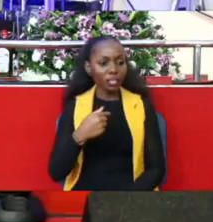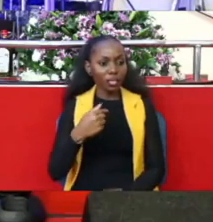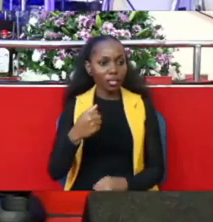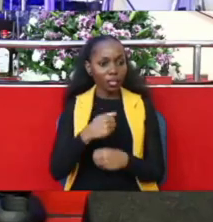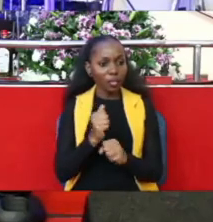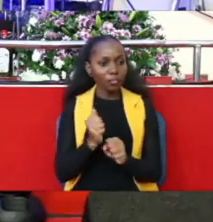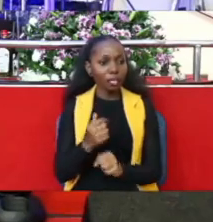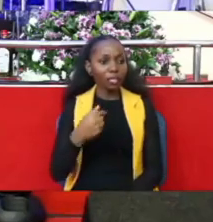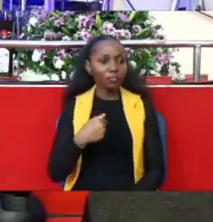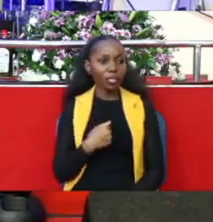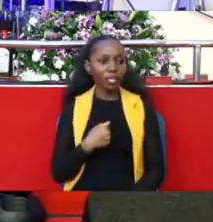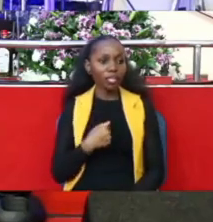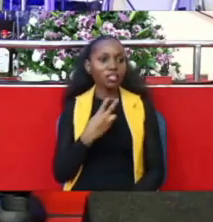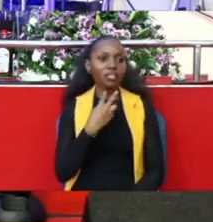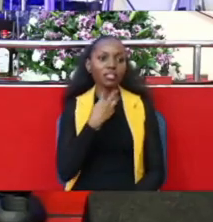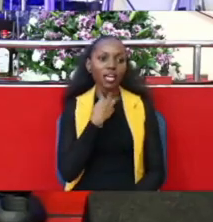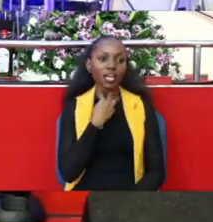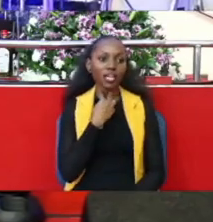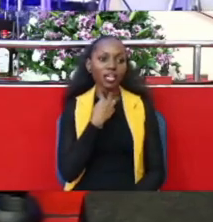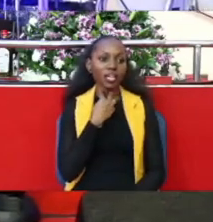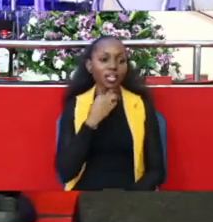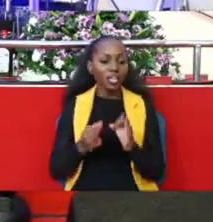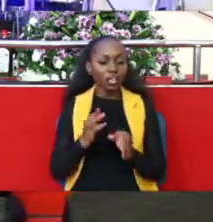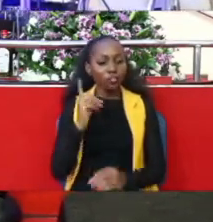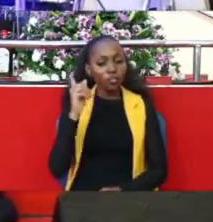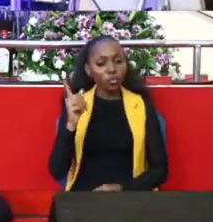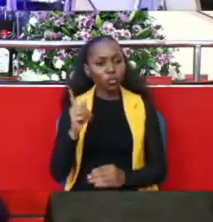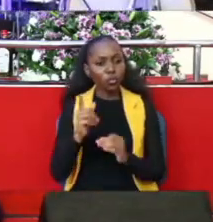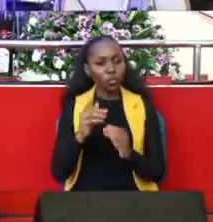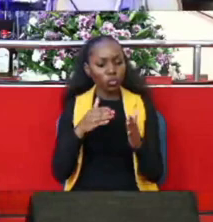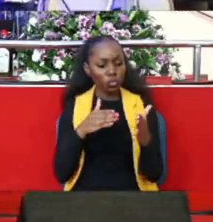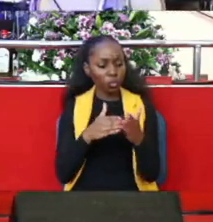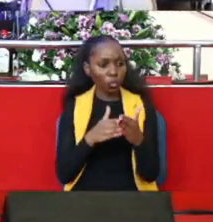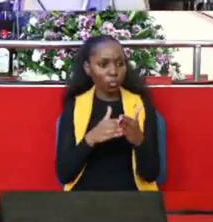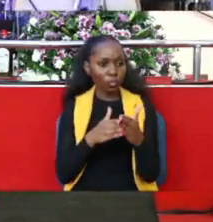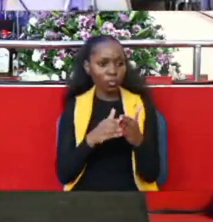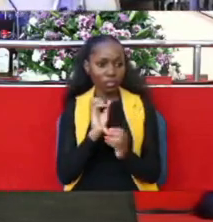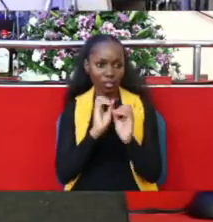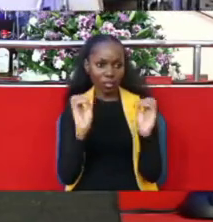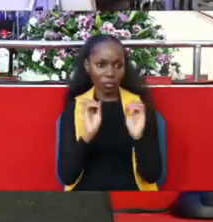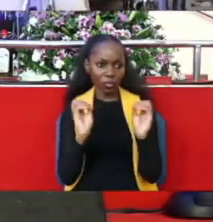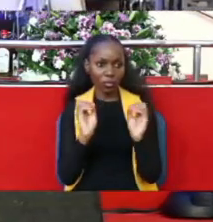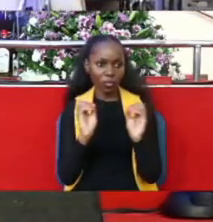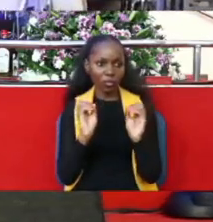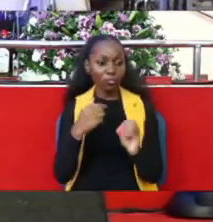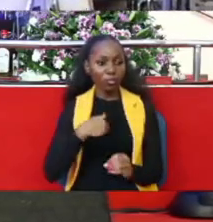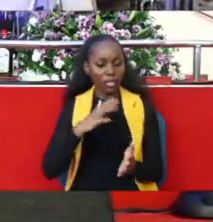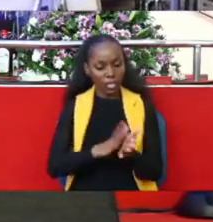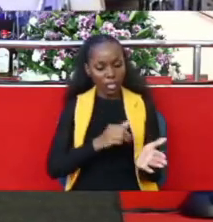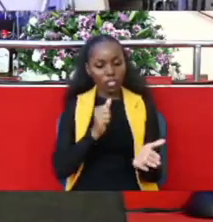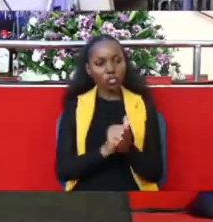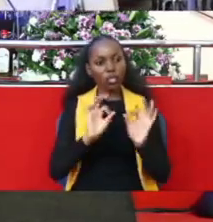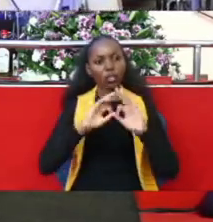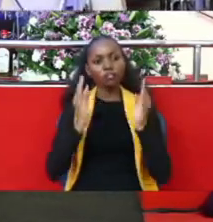stop, I will clear your entire family. Umekuwa ukileta shida kubwa sana katika ufalme wangu. Kama hutaacha,